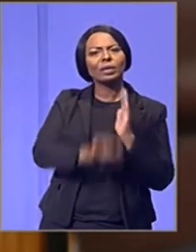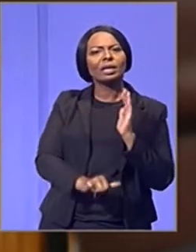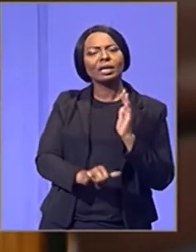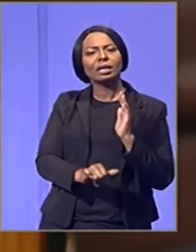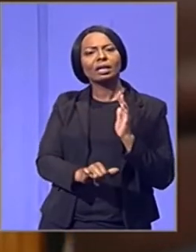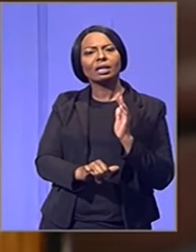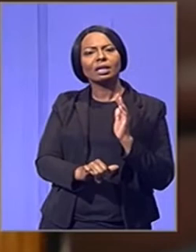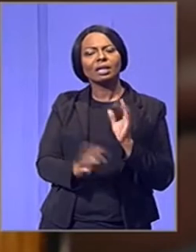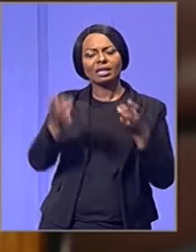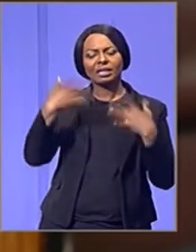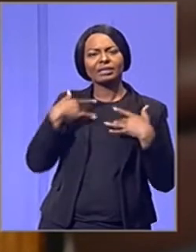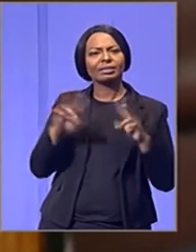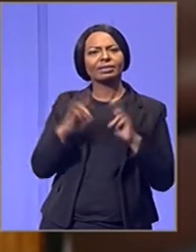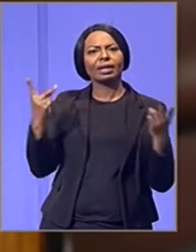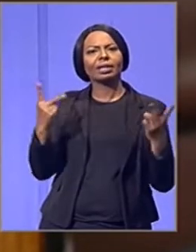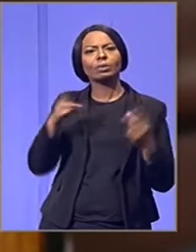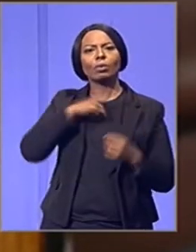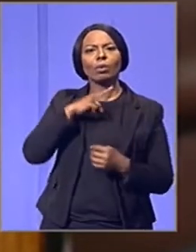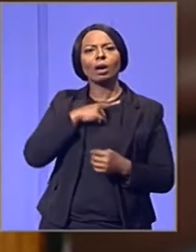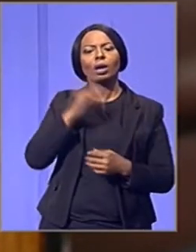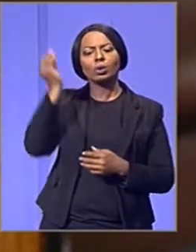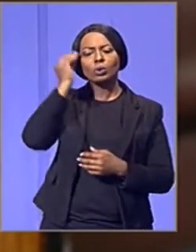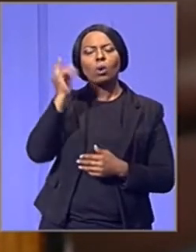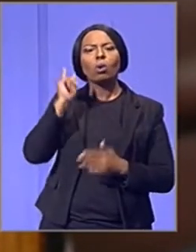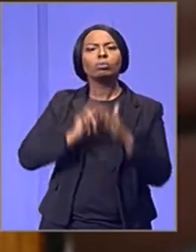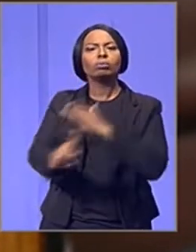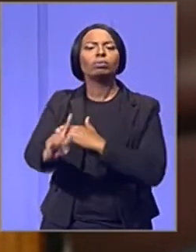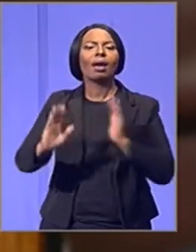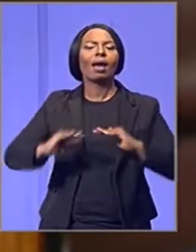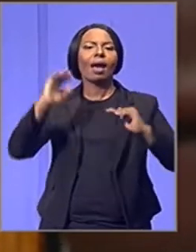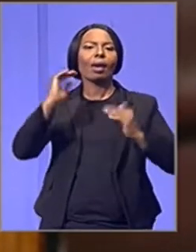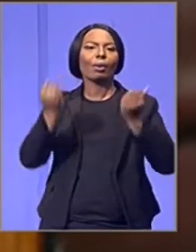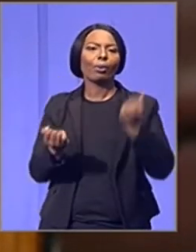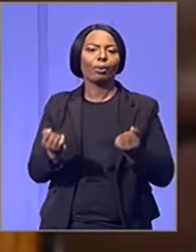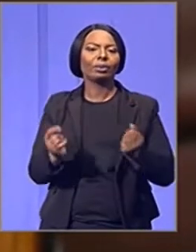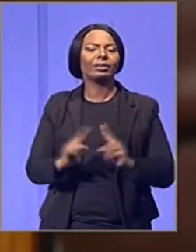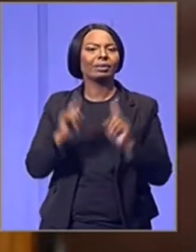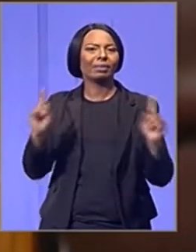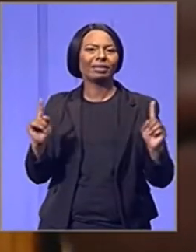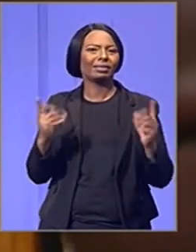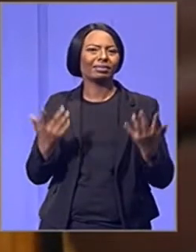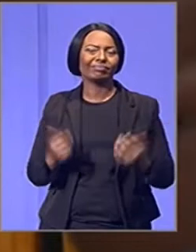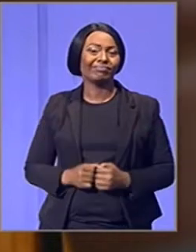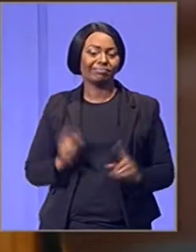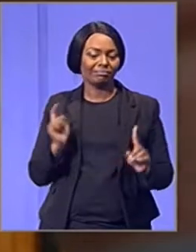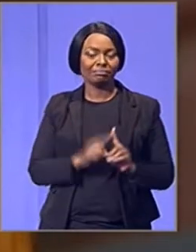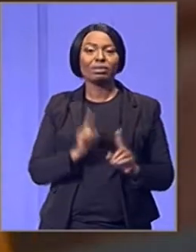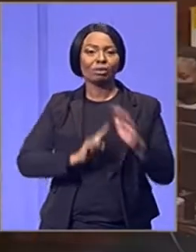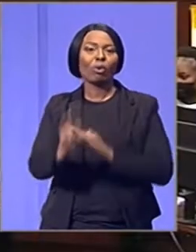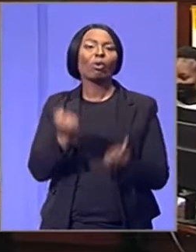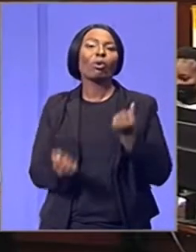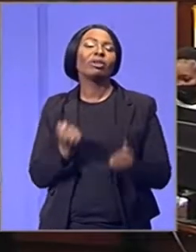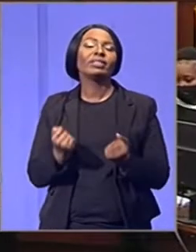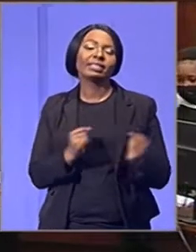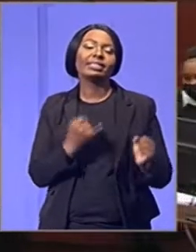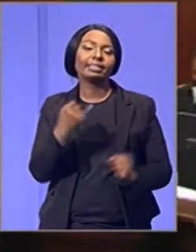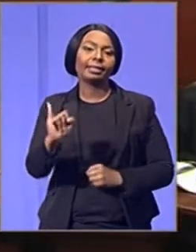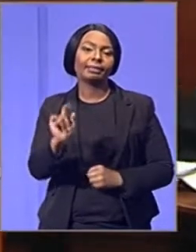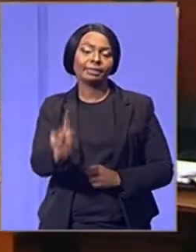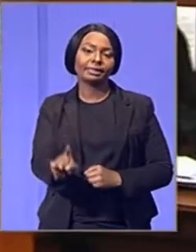that we'll be in High Court. It doesn't affect that case. He will still go to court and appear. Teffo